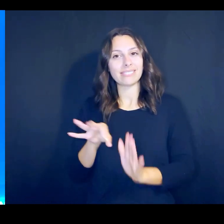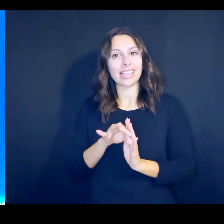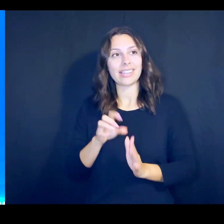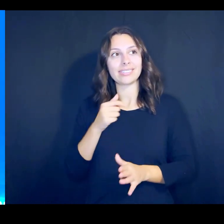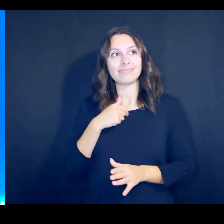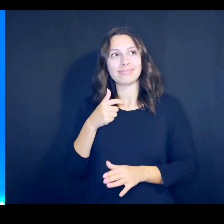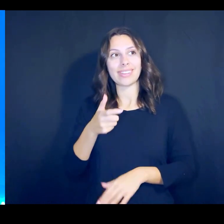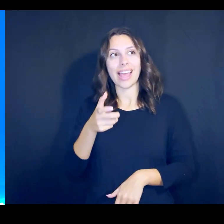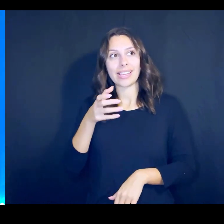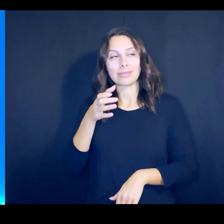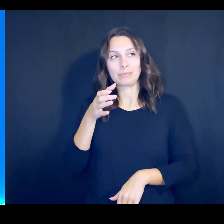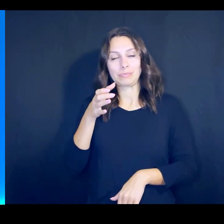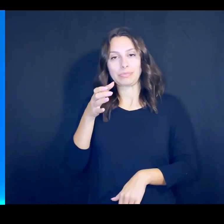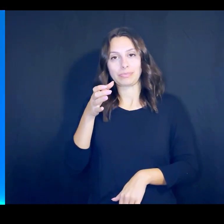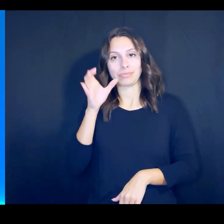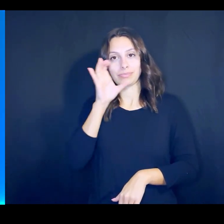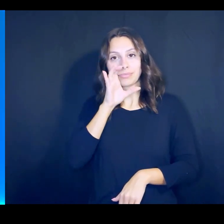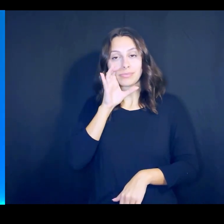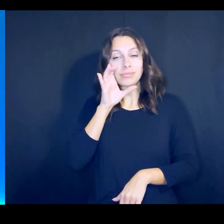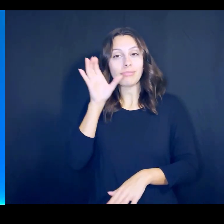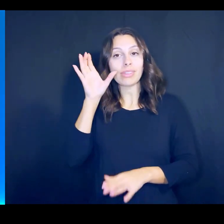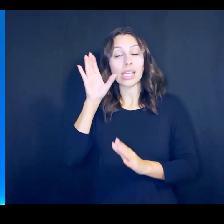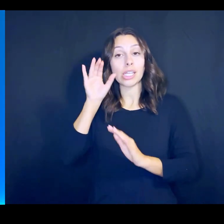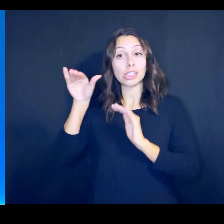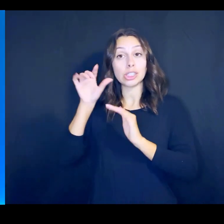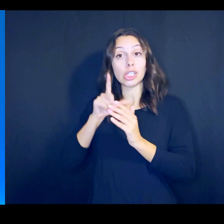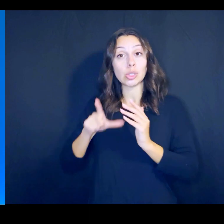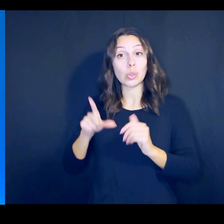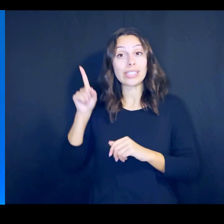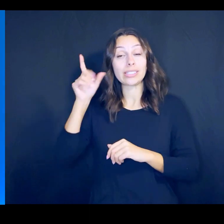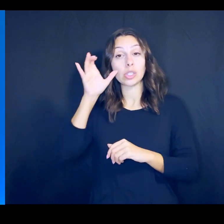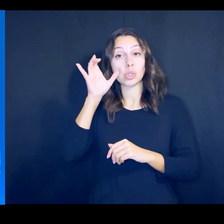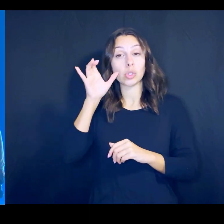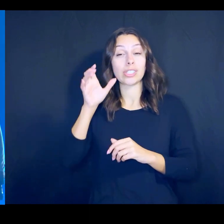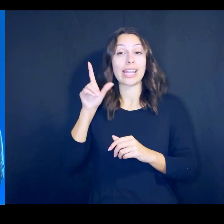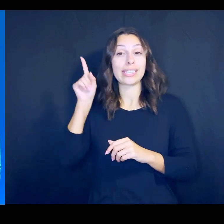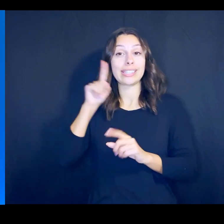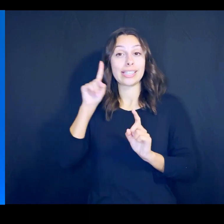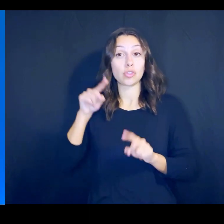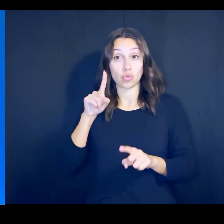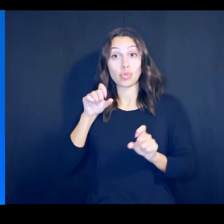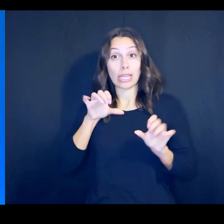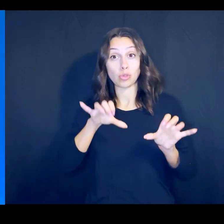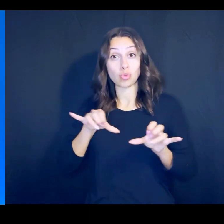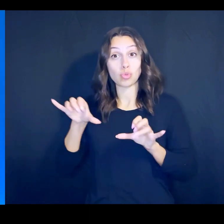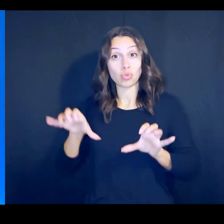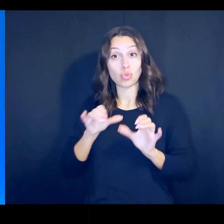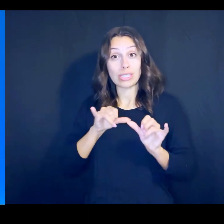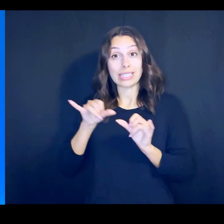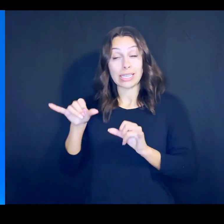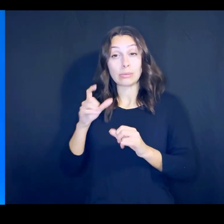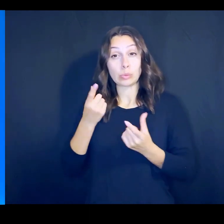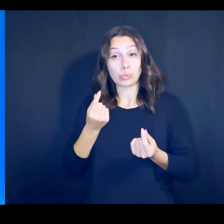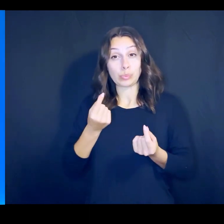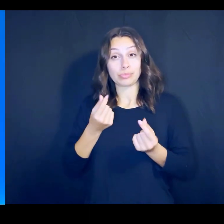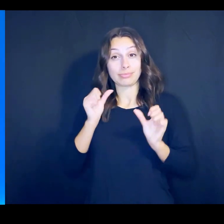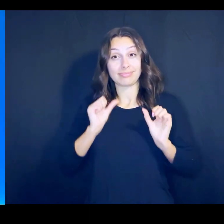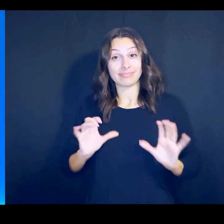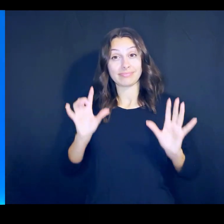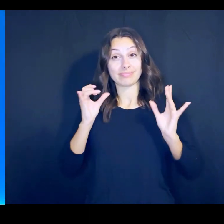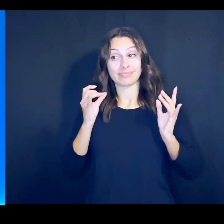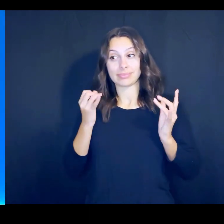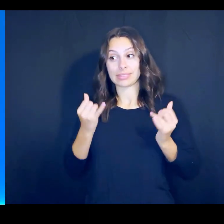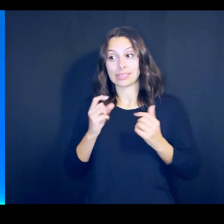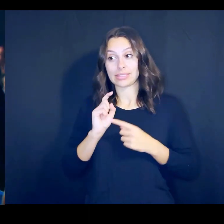Find them and tell them, I sought the Lord and he heard and he answered. You can do the same thing too. All you have to do is surrender in